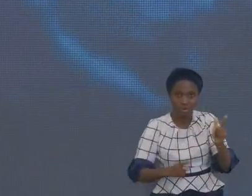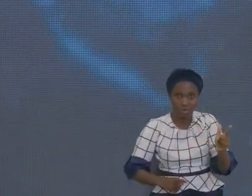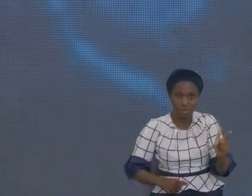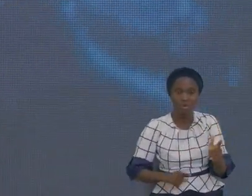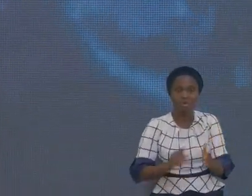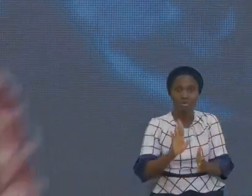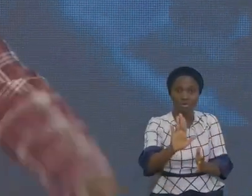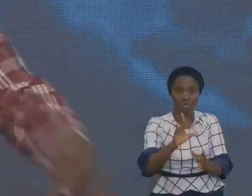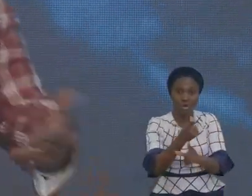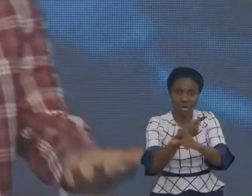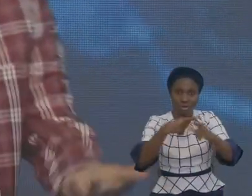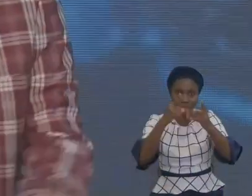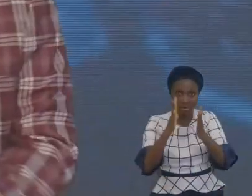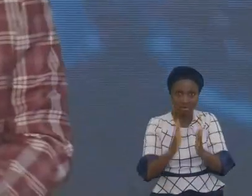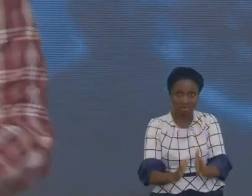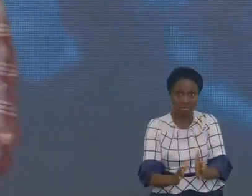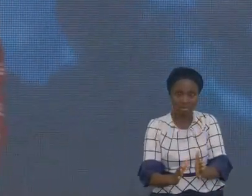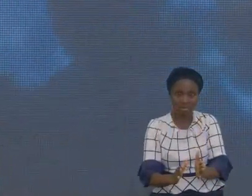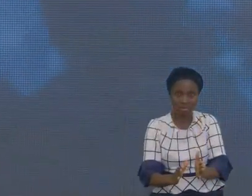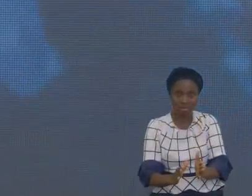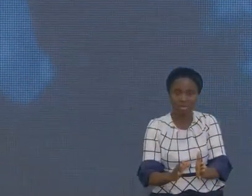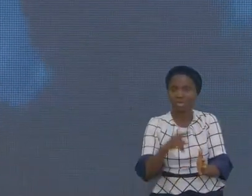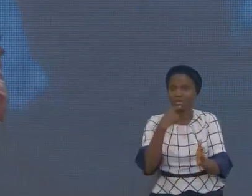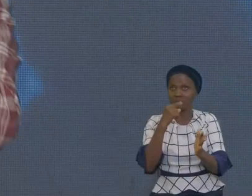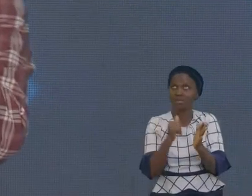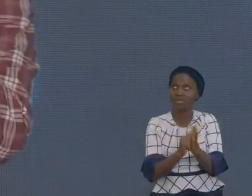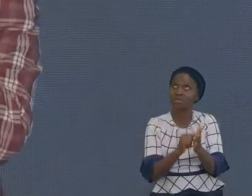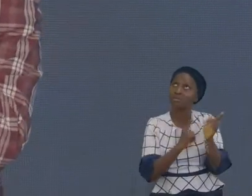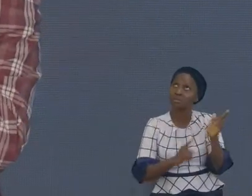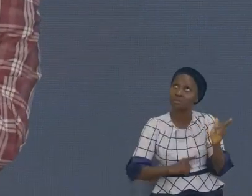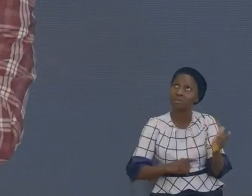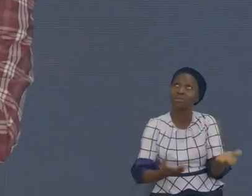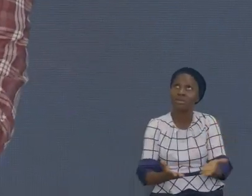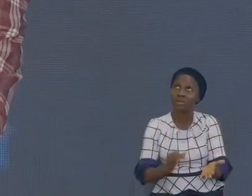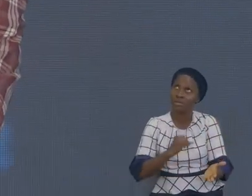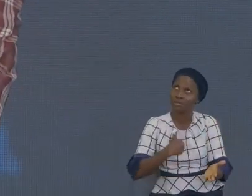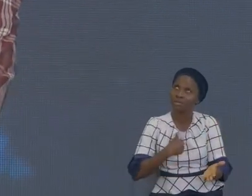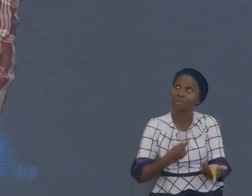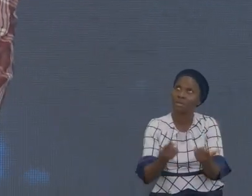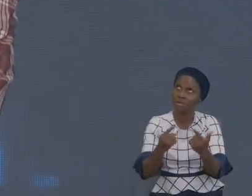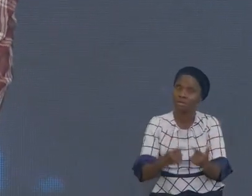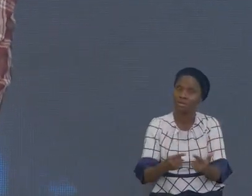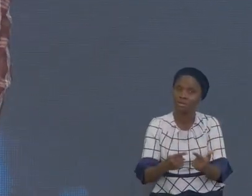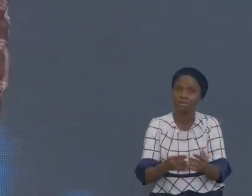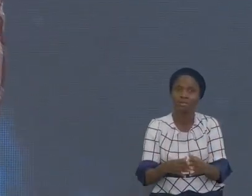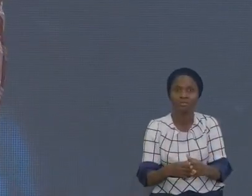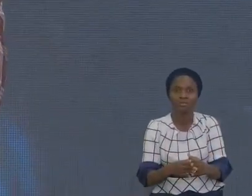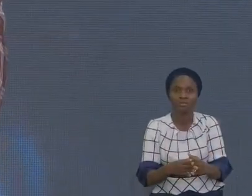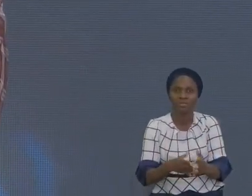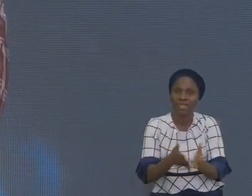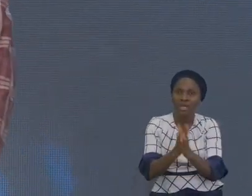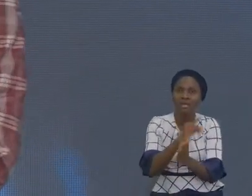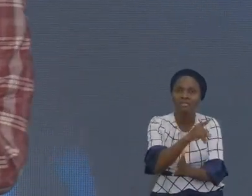come. He says, what do you want? Every time anyone comes to